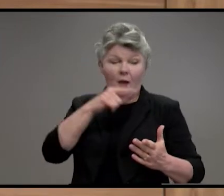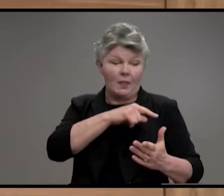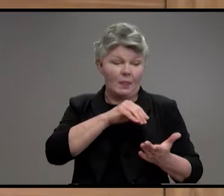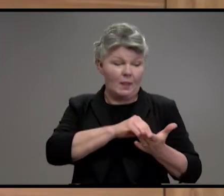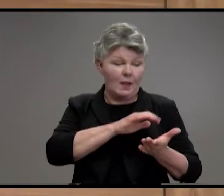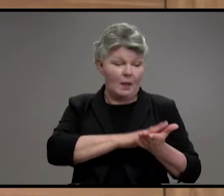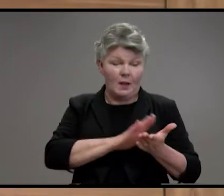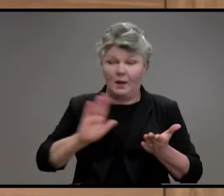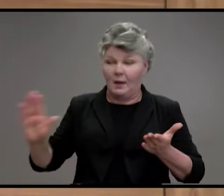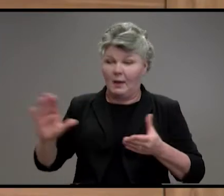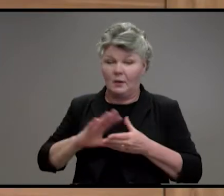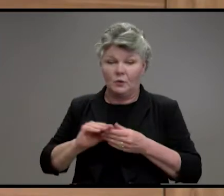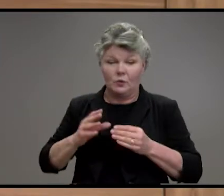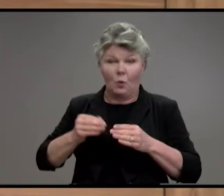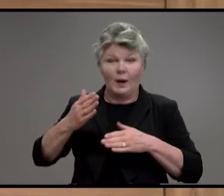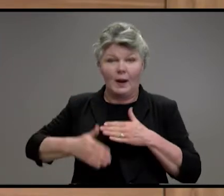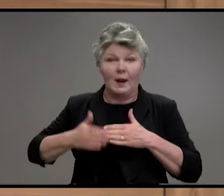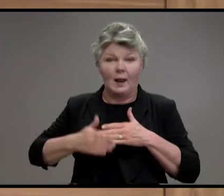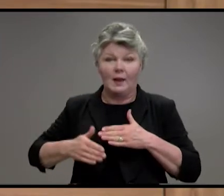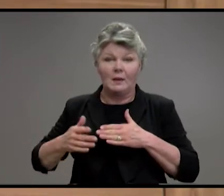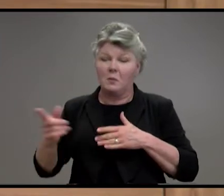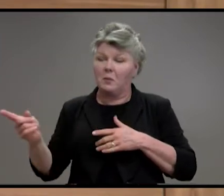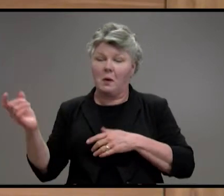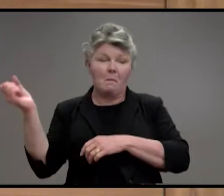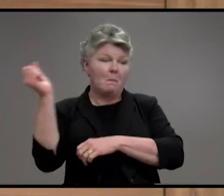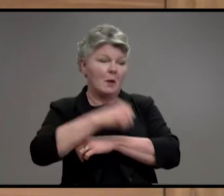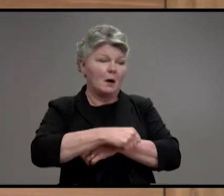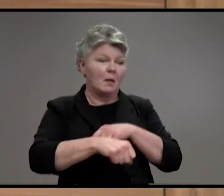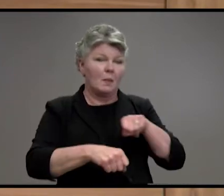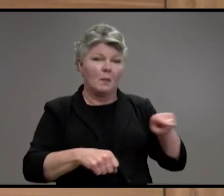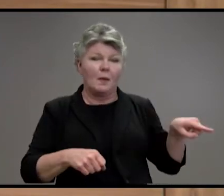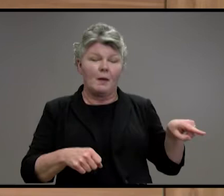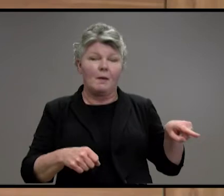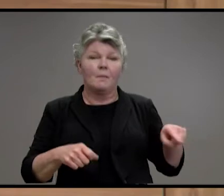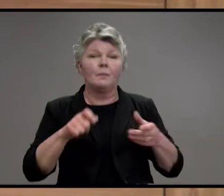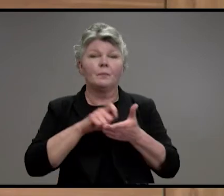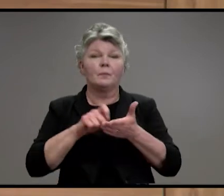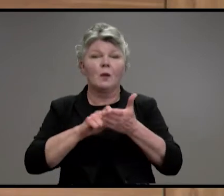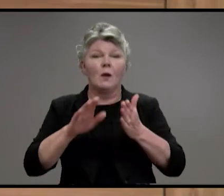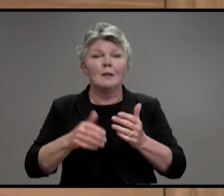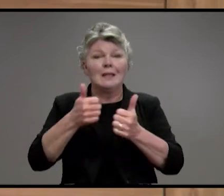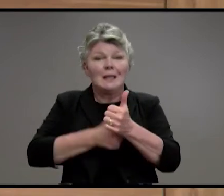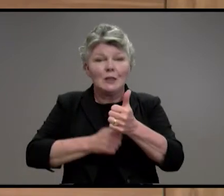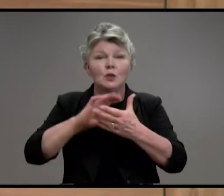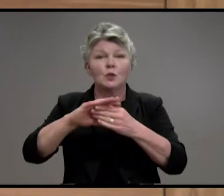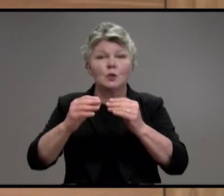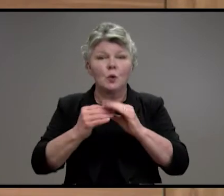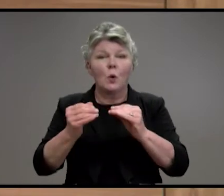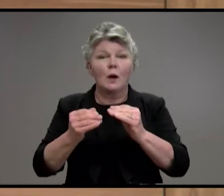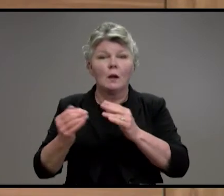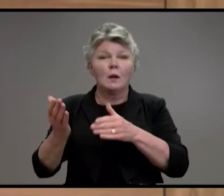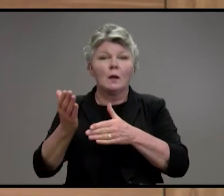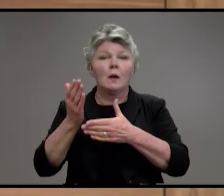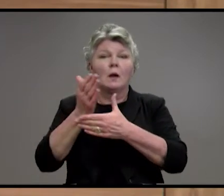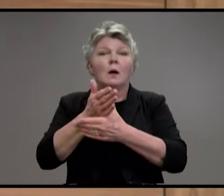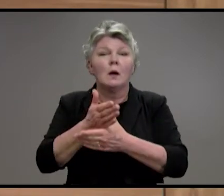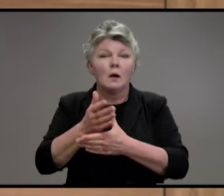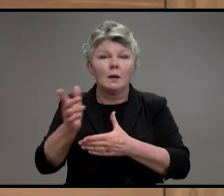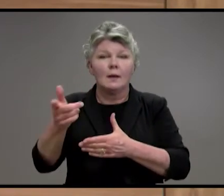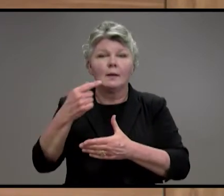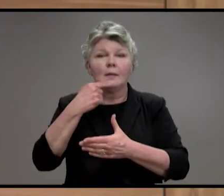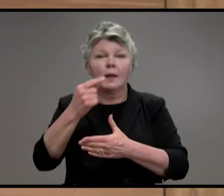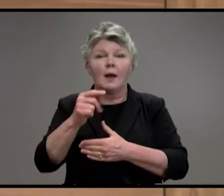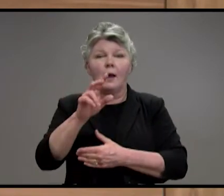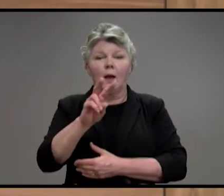story, but they were overruled. The author of every story stepped in, and with his own finger he wrote